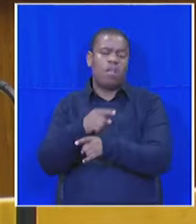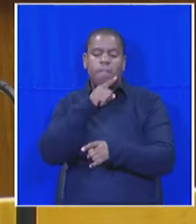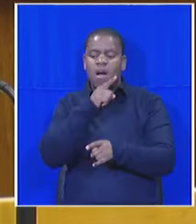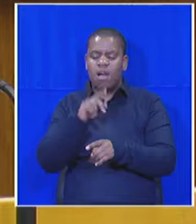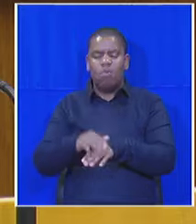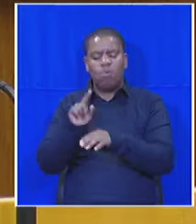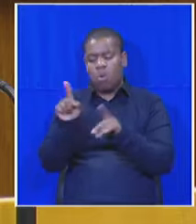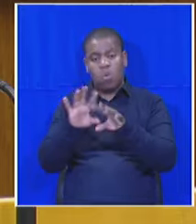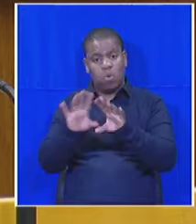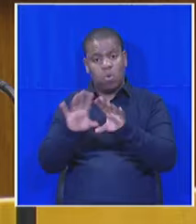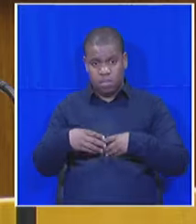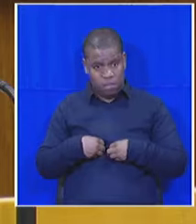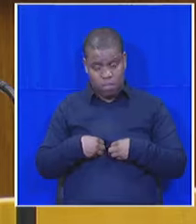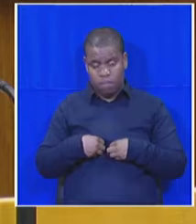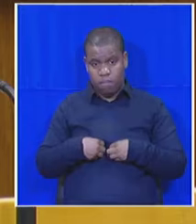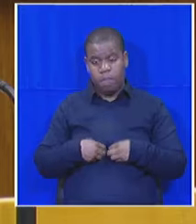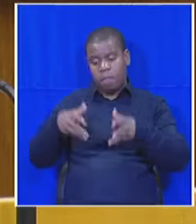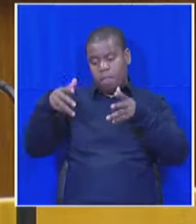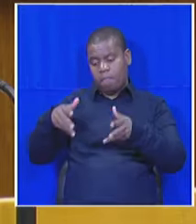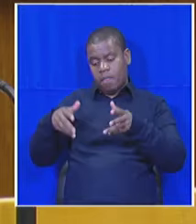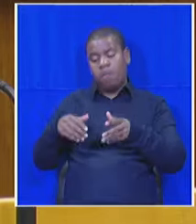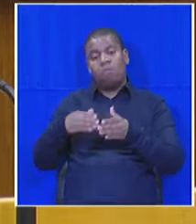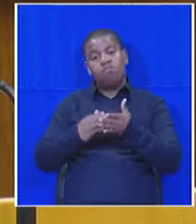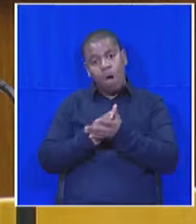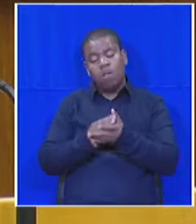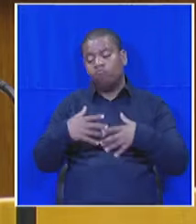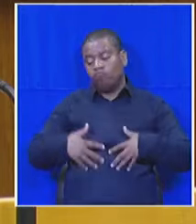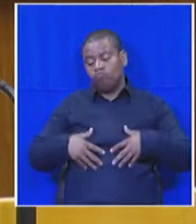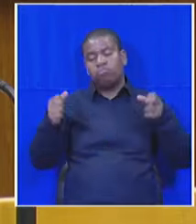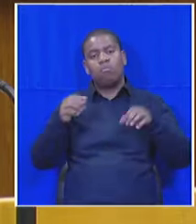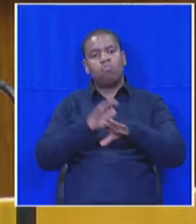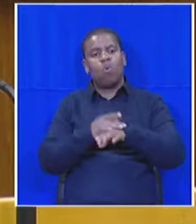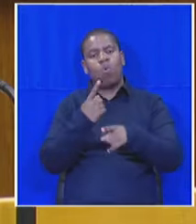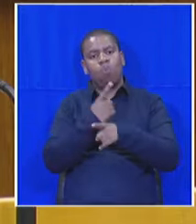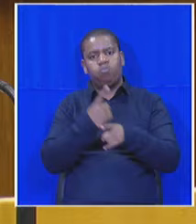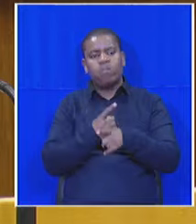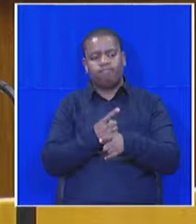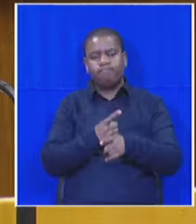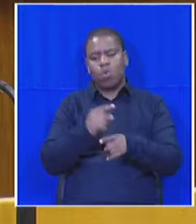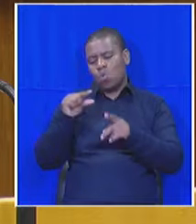condemned. Chairperson, while our nation is now rightfully outraged with allegations of state capture by the